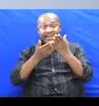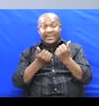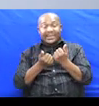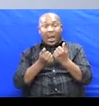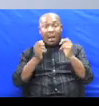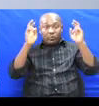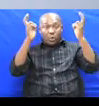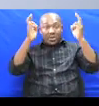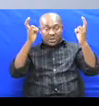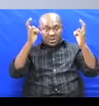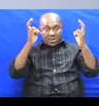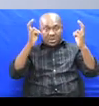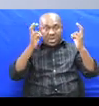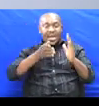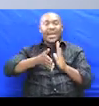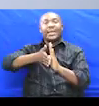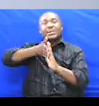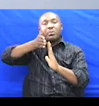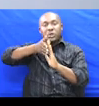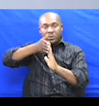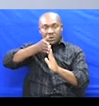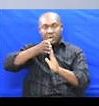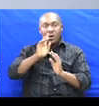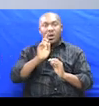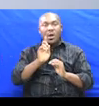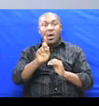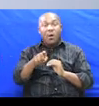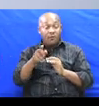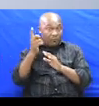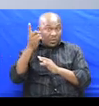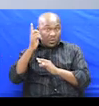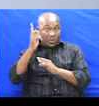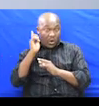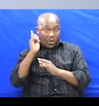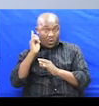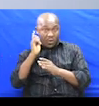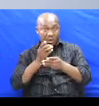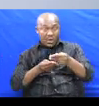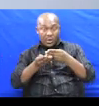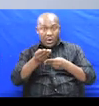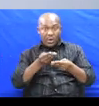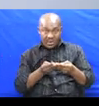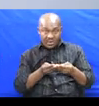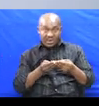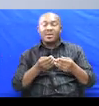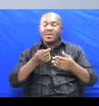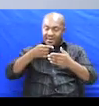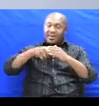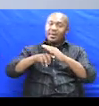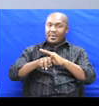And our subtopic will be establishment of colonial economy in Africa. Establishment of